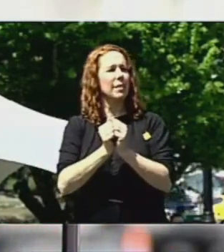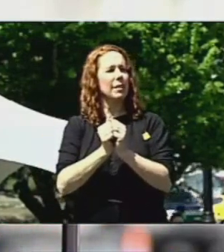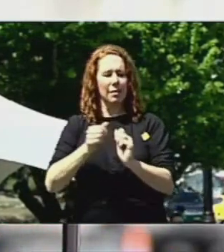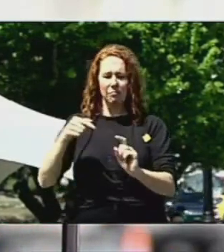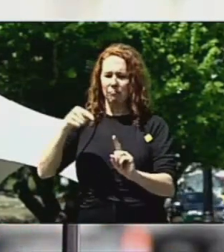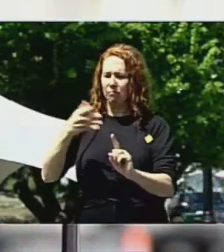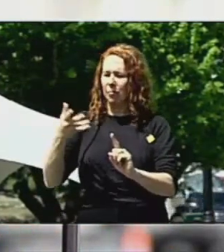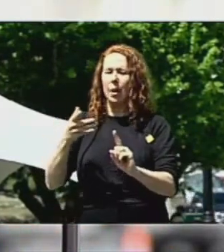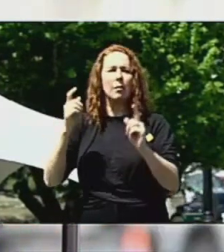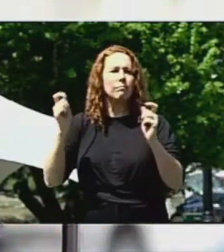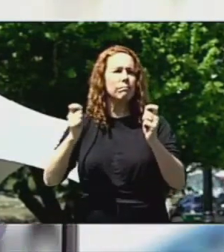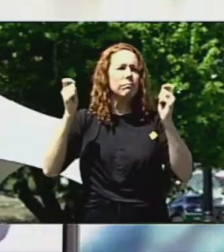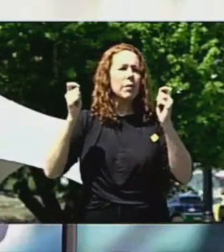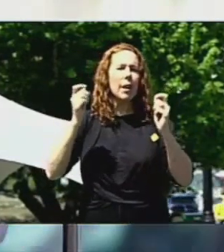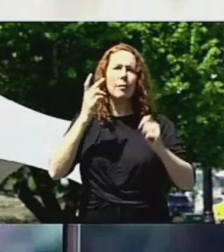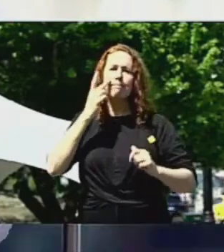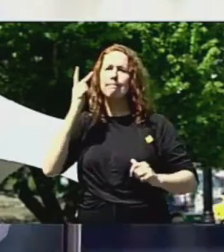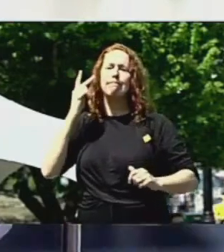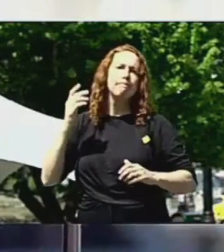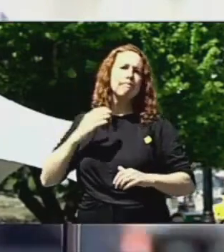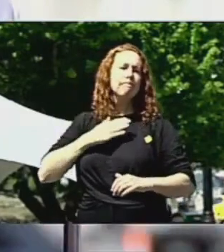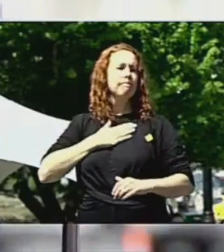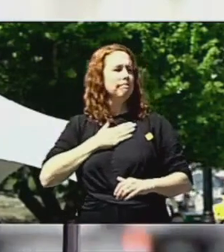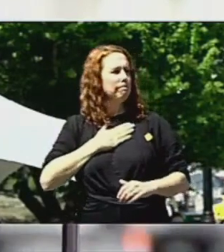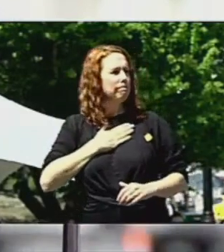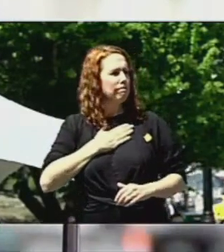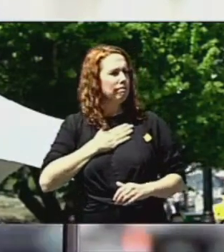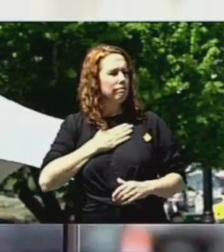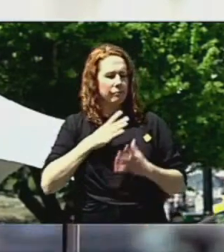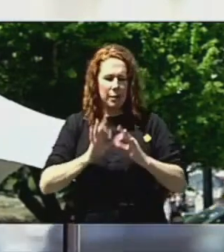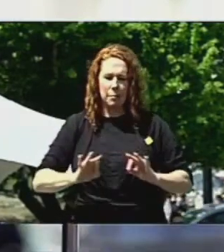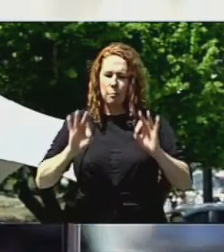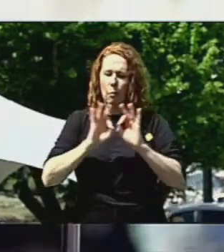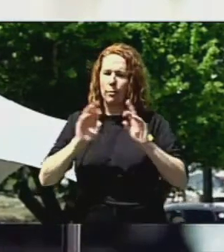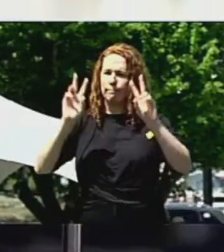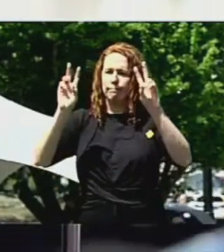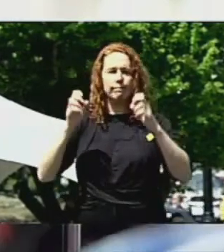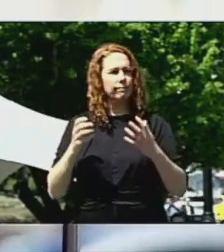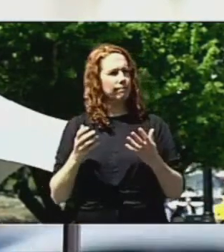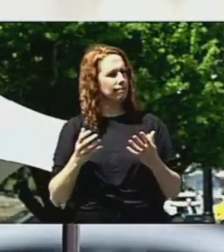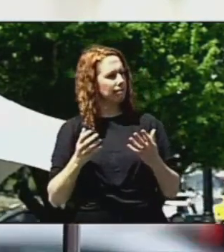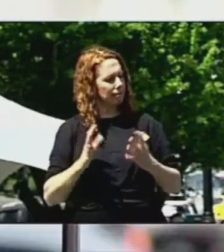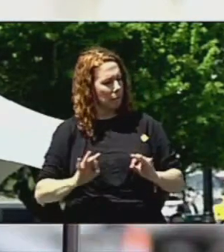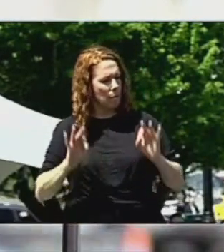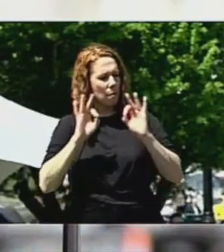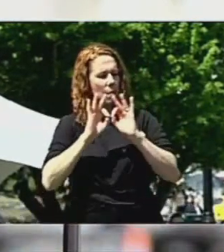celebrate, but also to reflect on this important issue that we're all taking